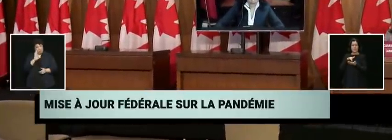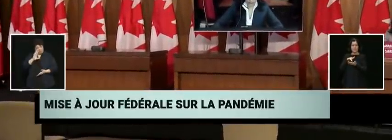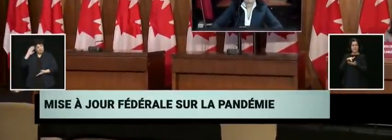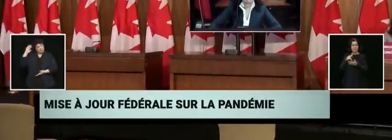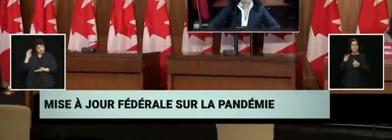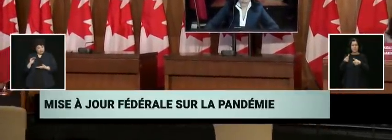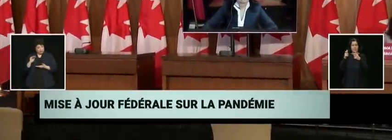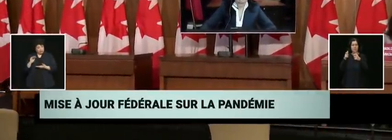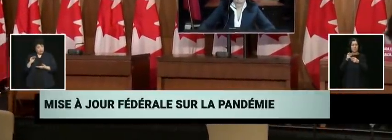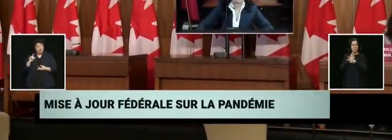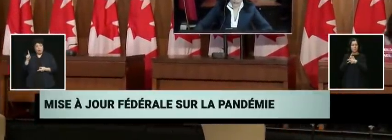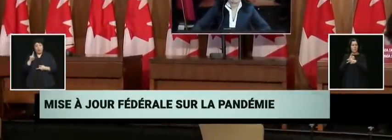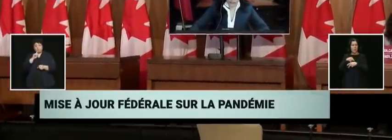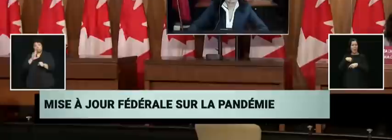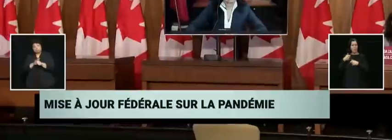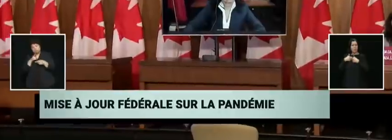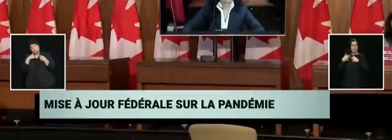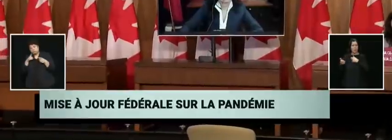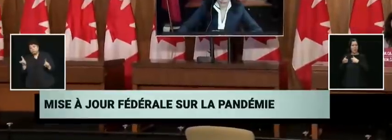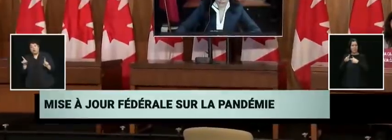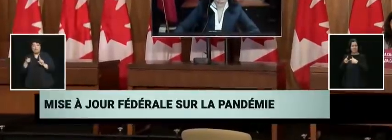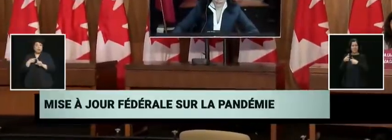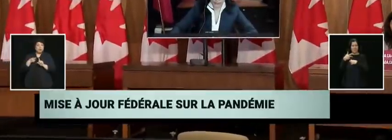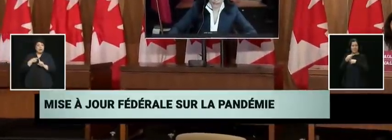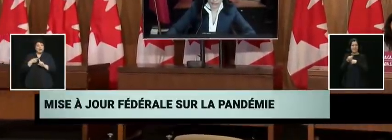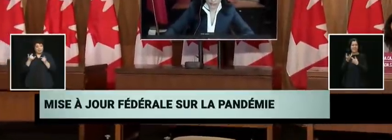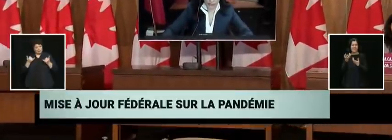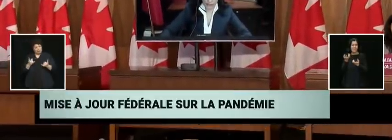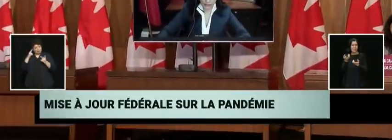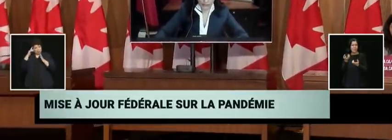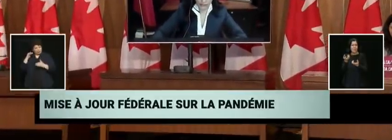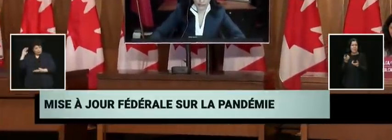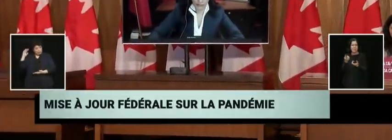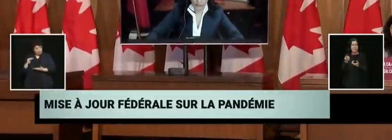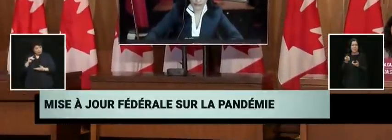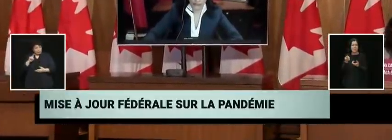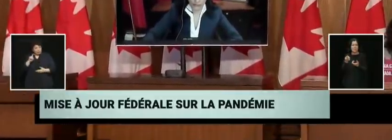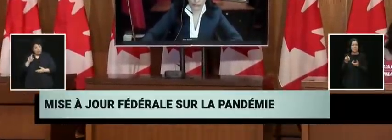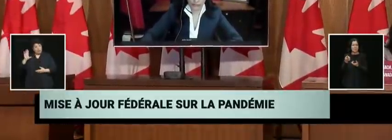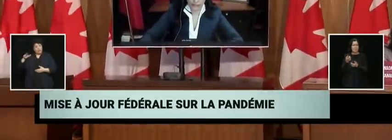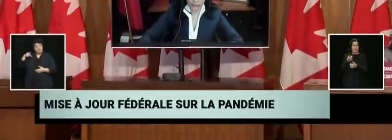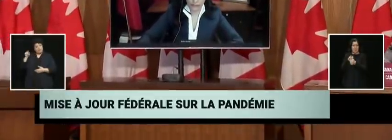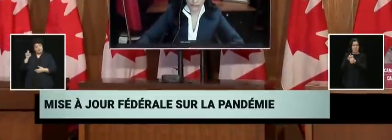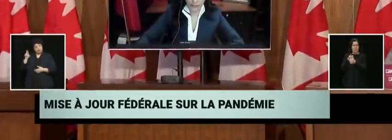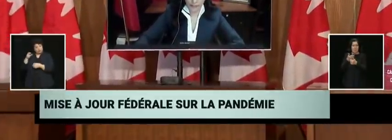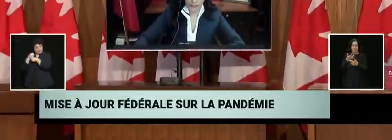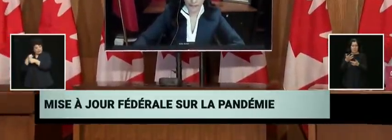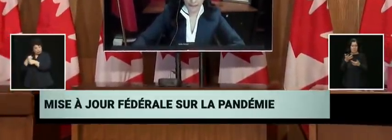the country given this new development with manufacturing?